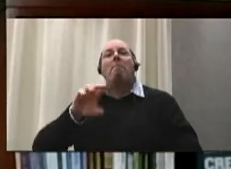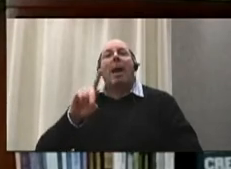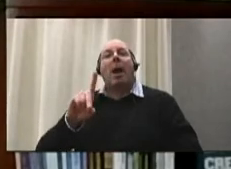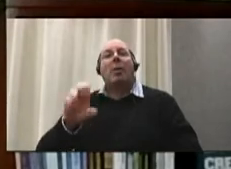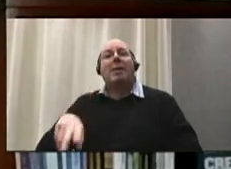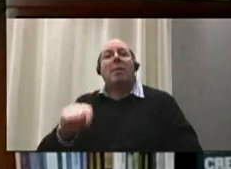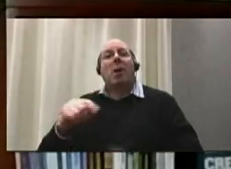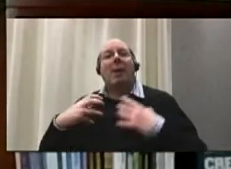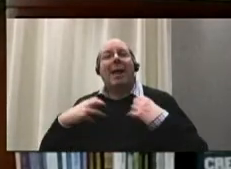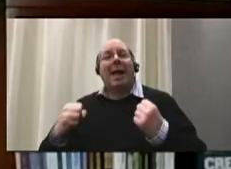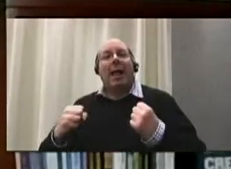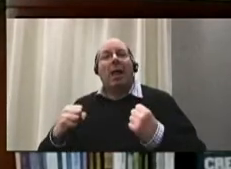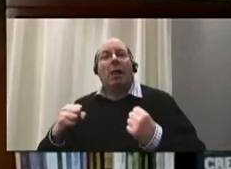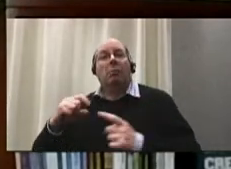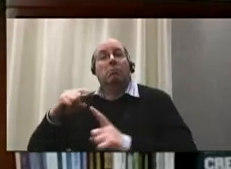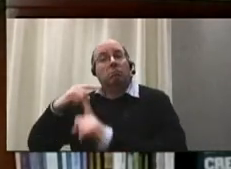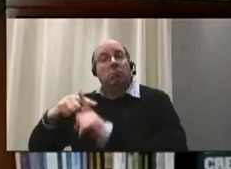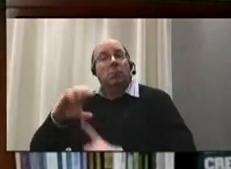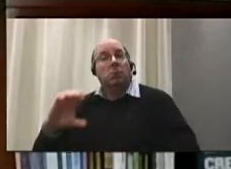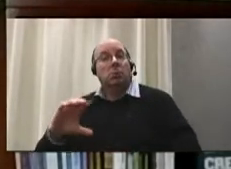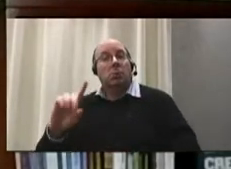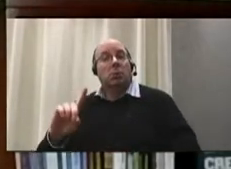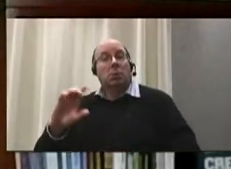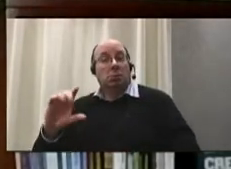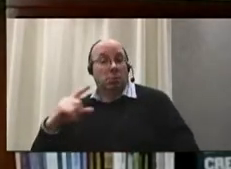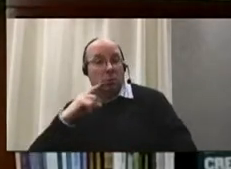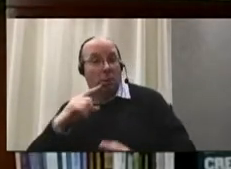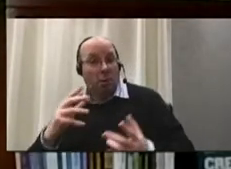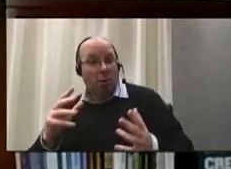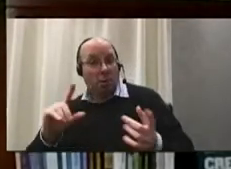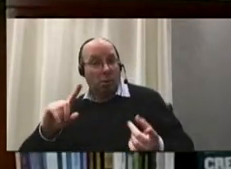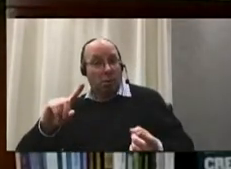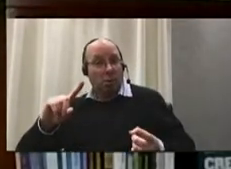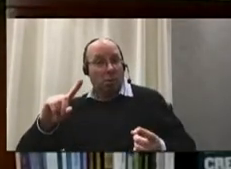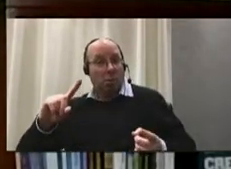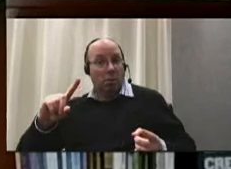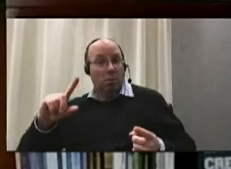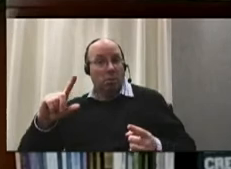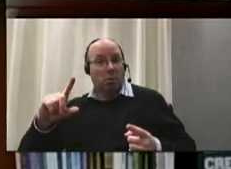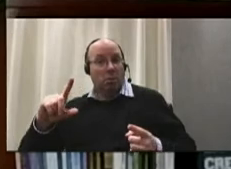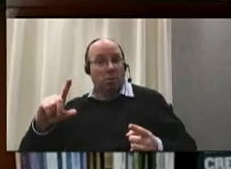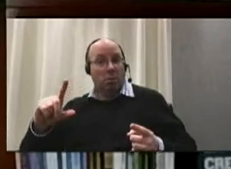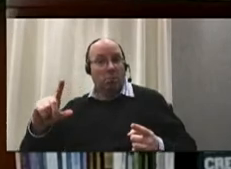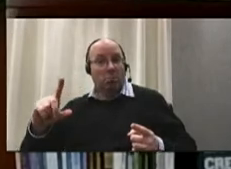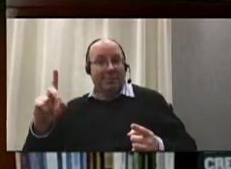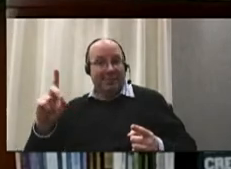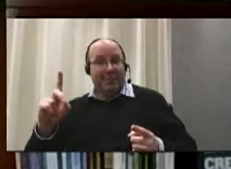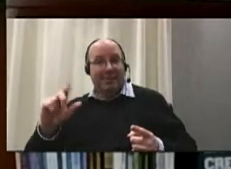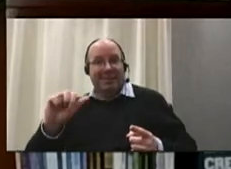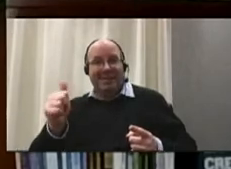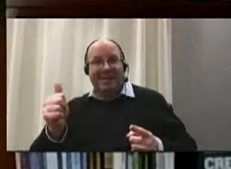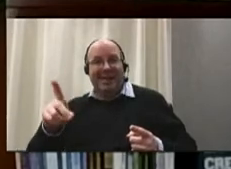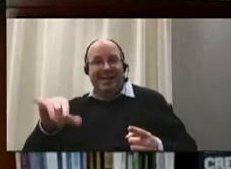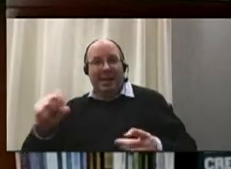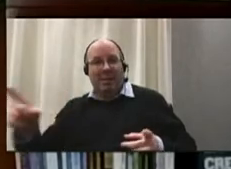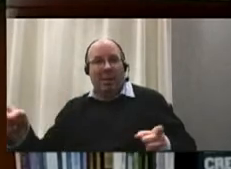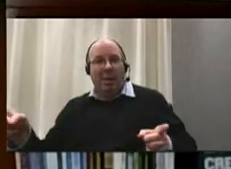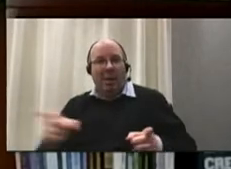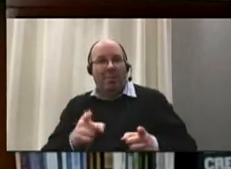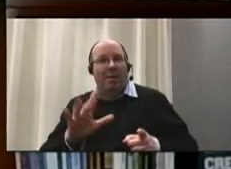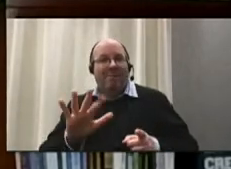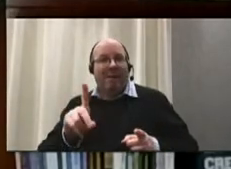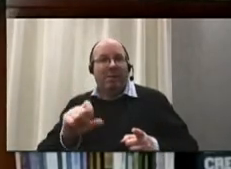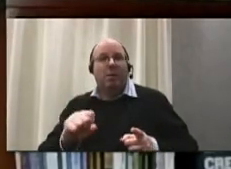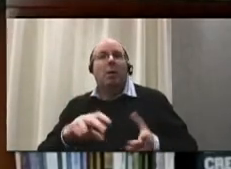way they recommend students going to a 5-day quarantine would be if you can guarantee that students are not congregated in large areas